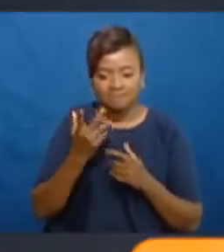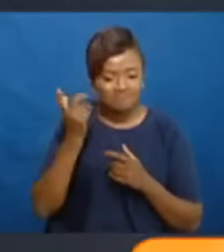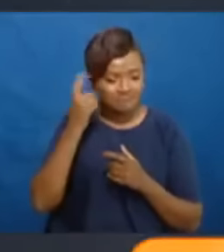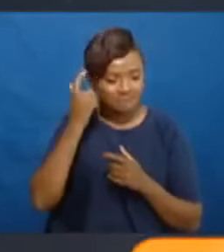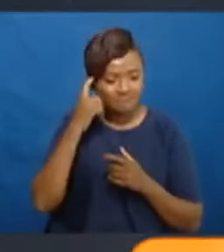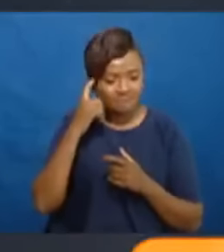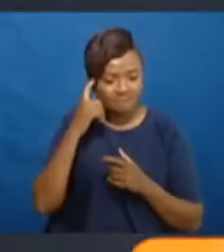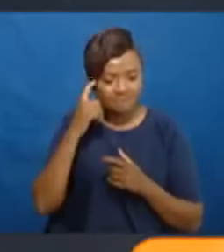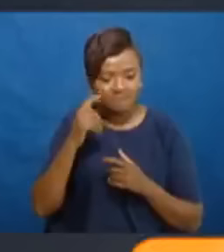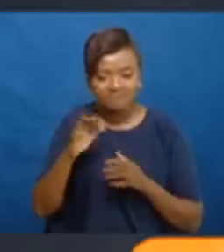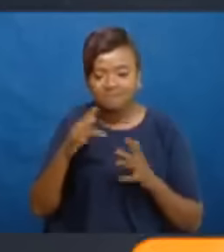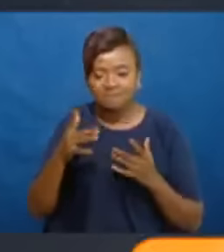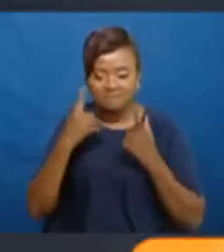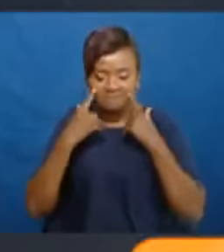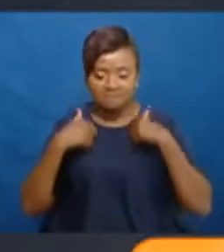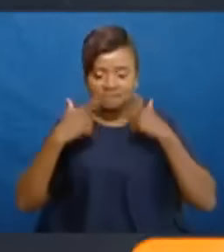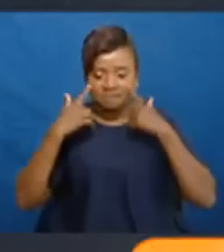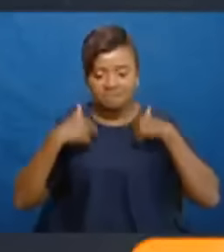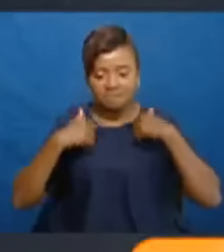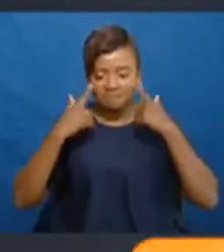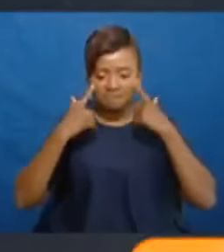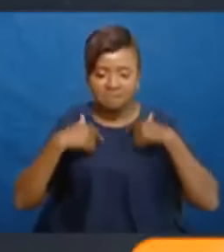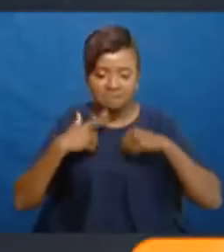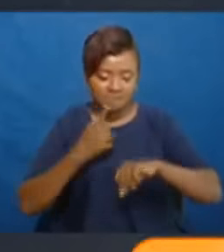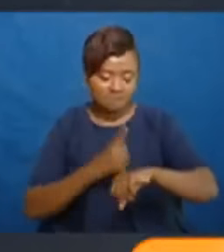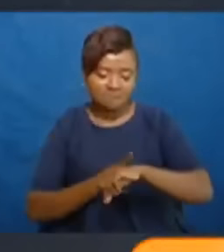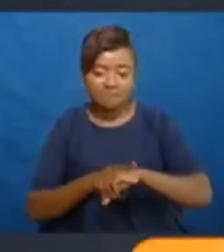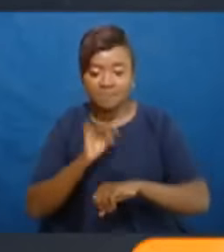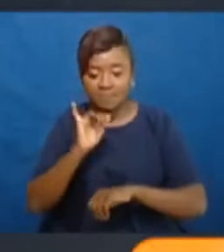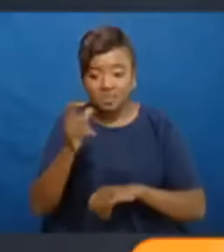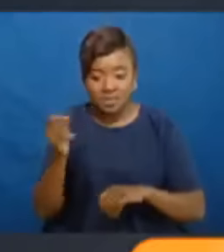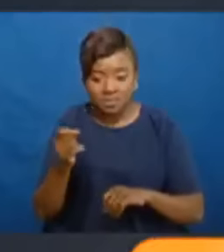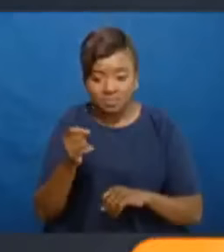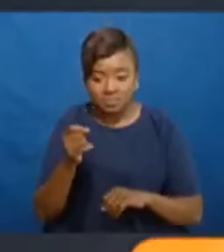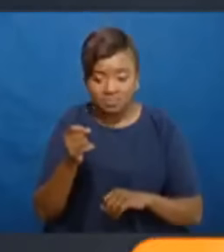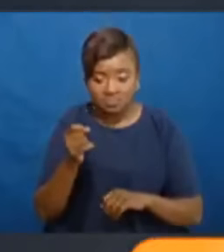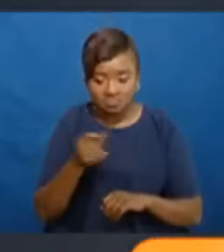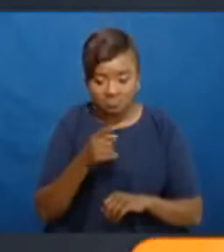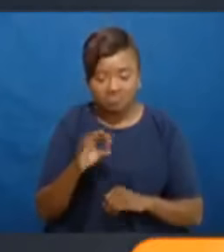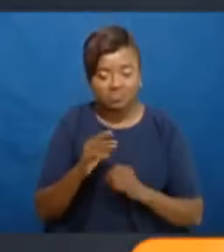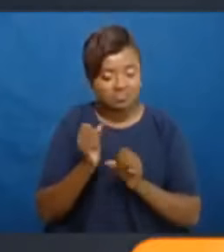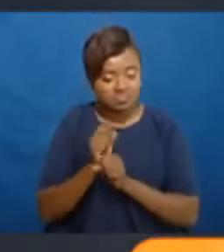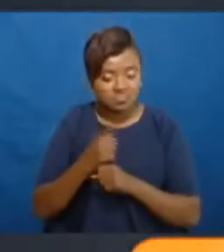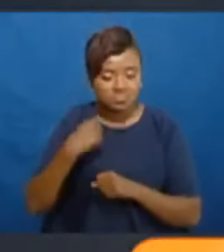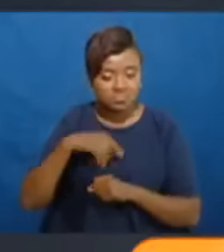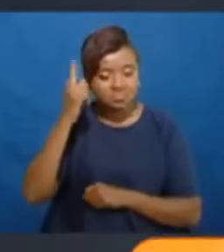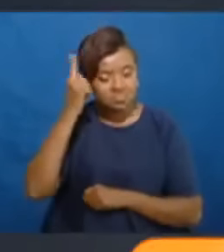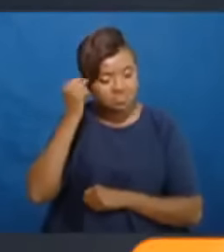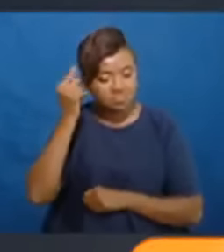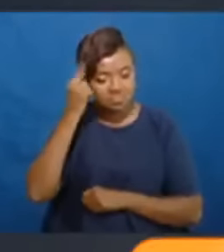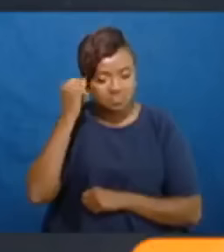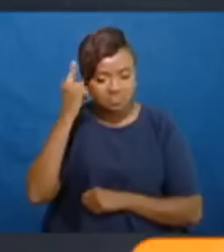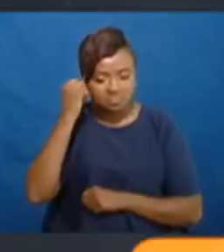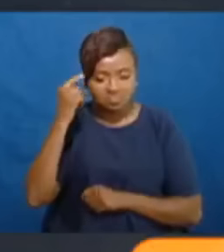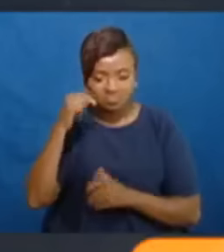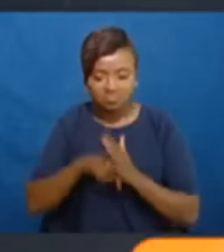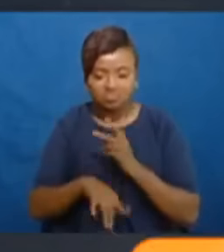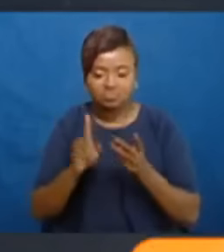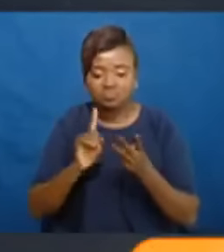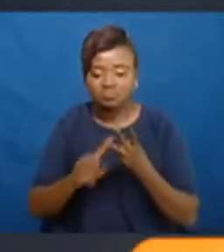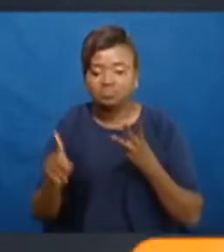for opulence? That month forces us to reflect. Thirdly, the